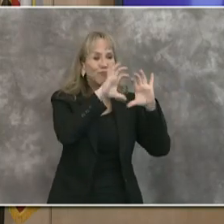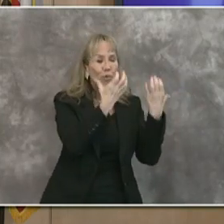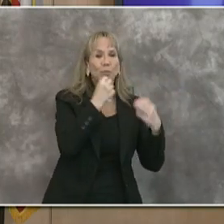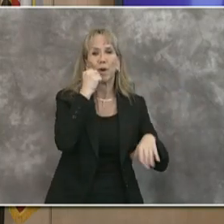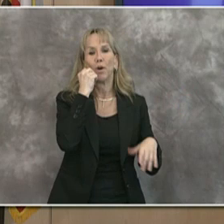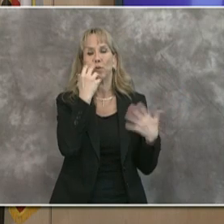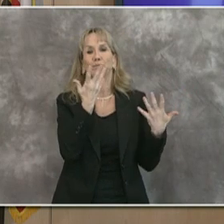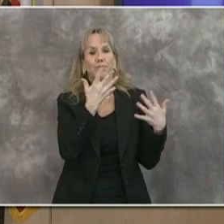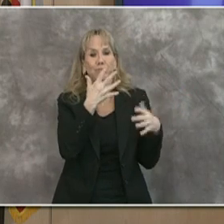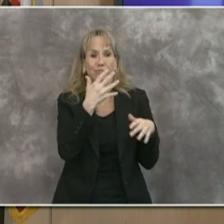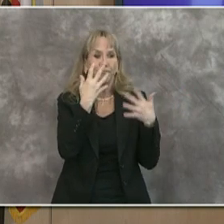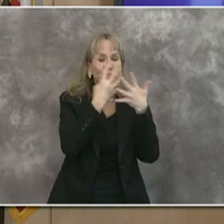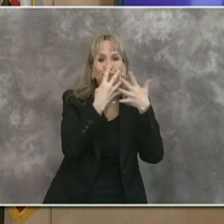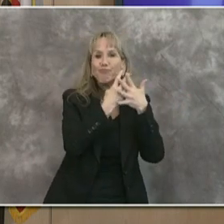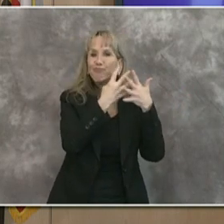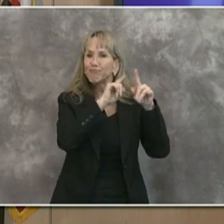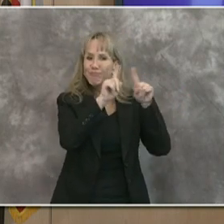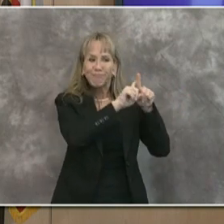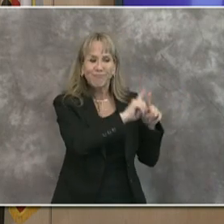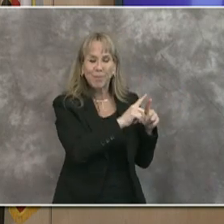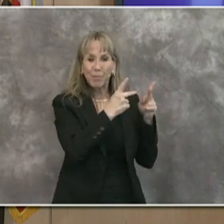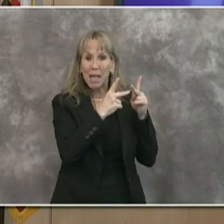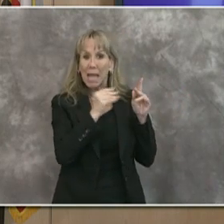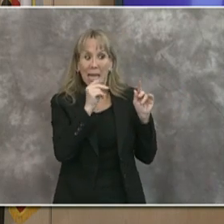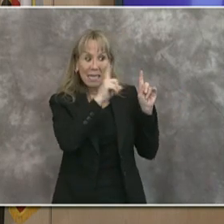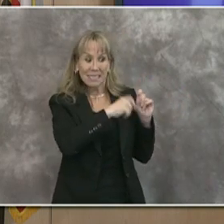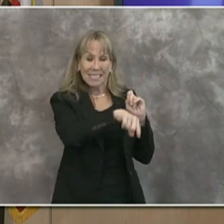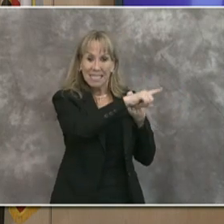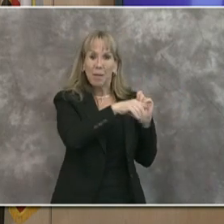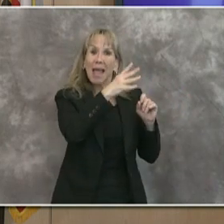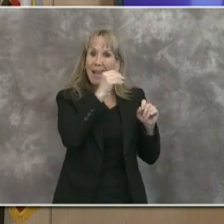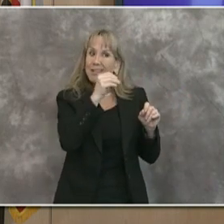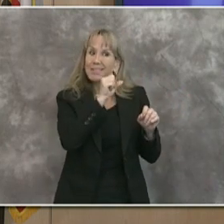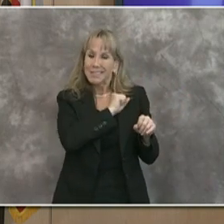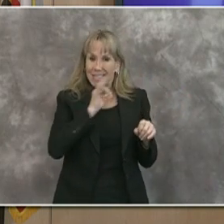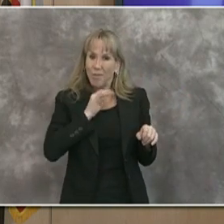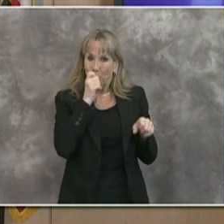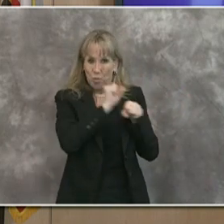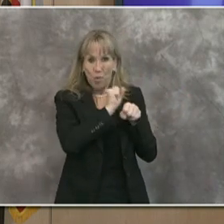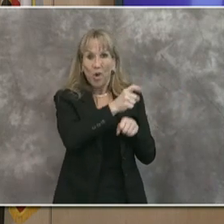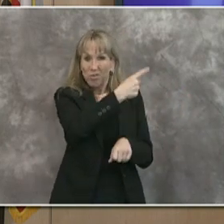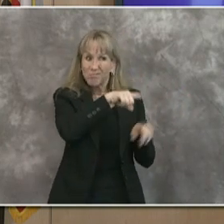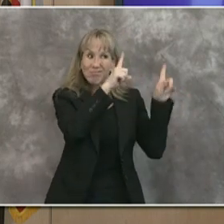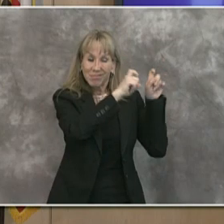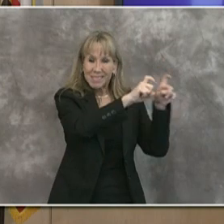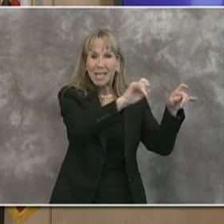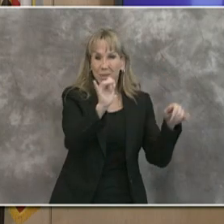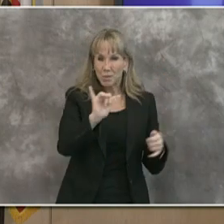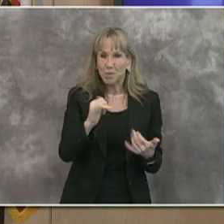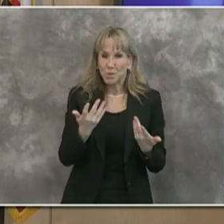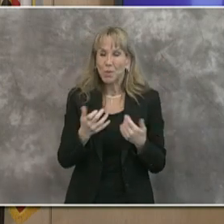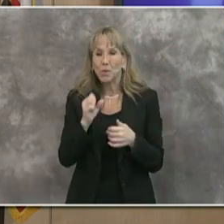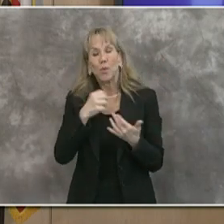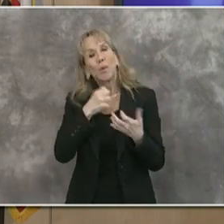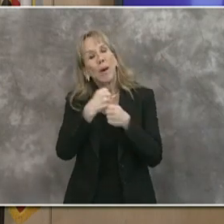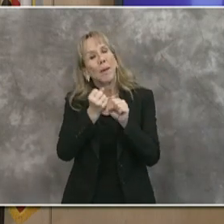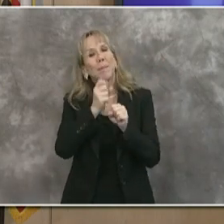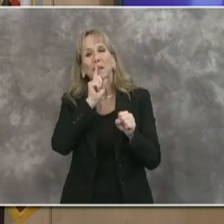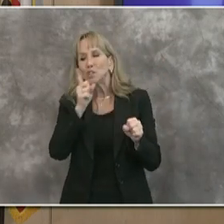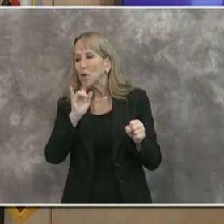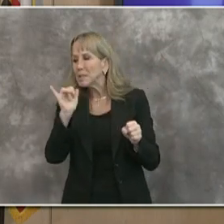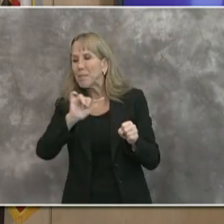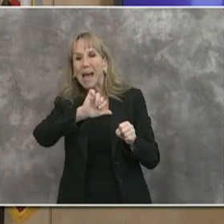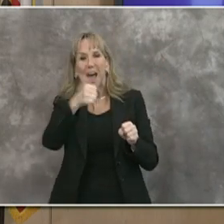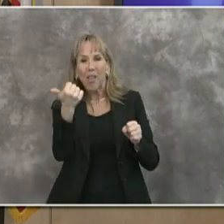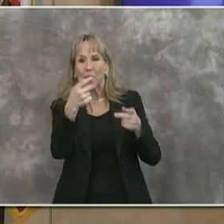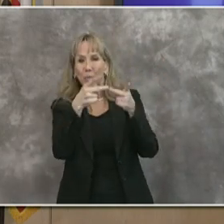staff, as we continue to look at vulnerable populations, as we continue to try and move resources to areas that have historic